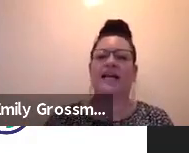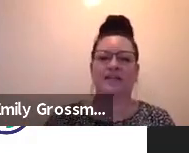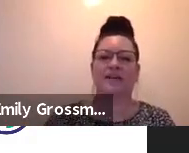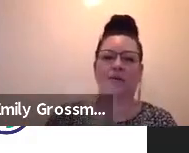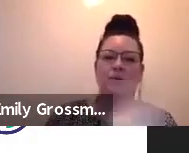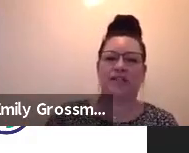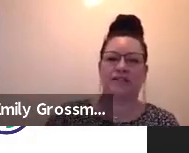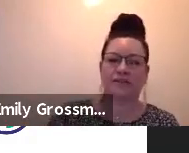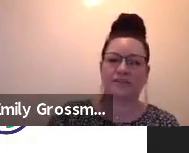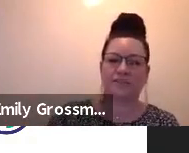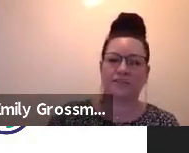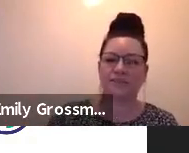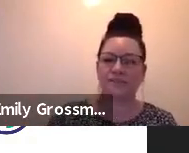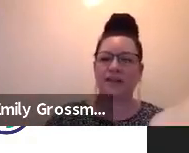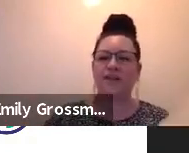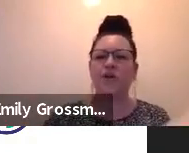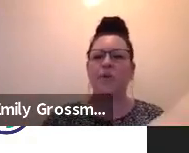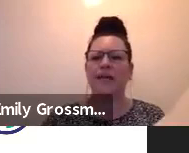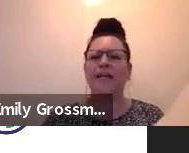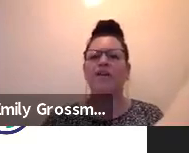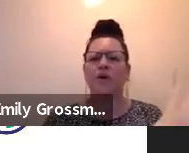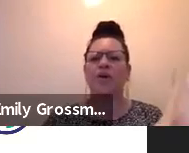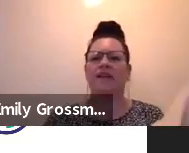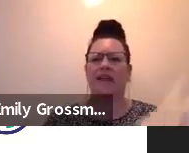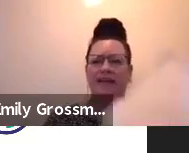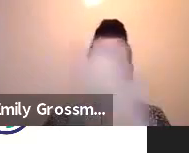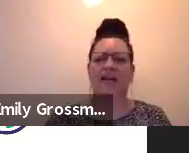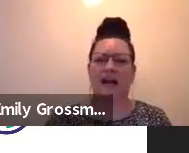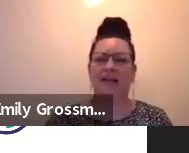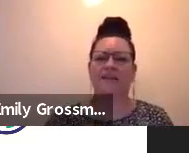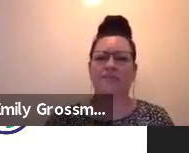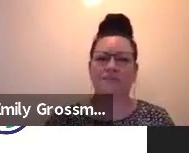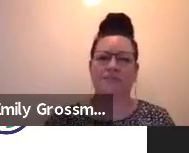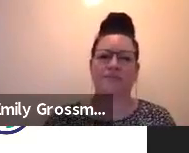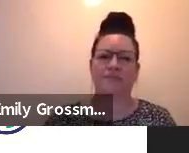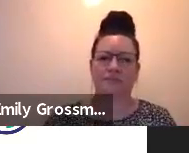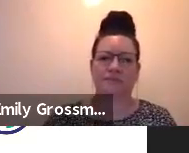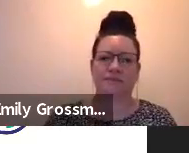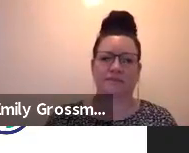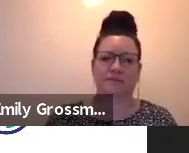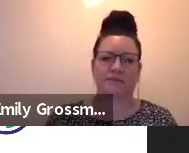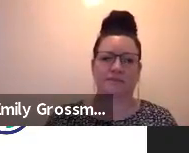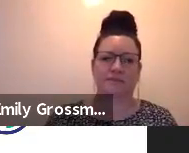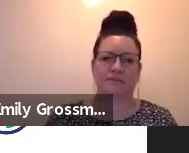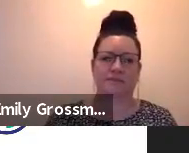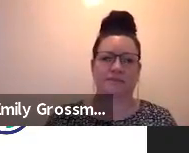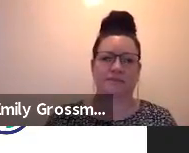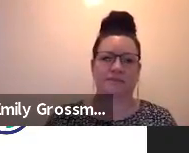your intense emotions. So we can go to the next slide.